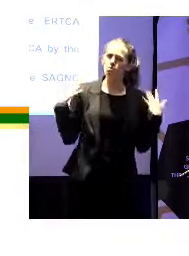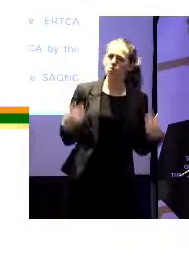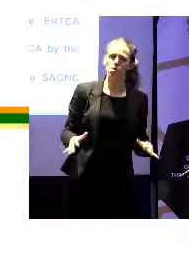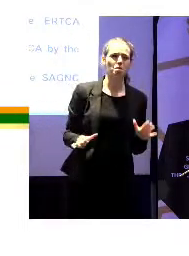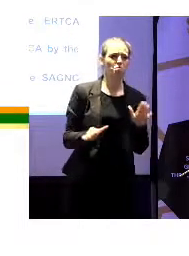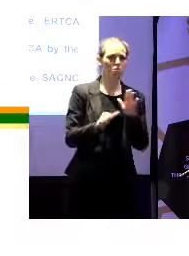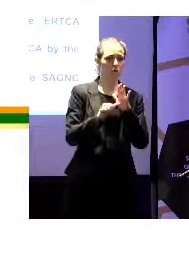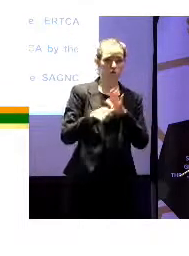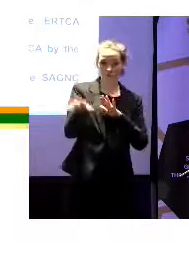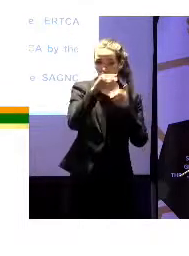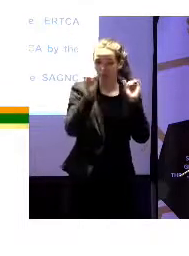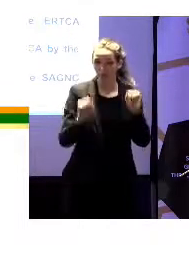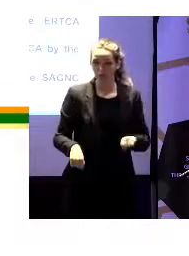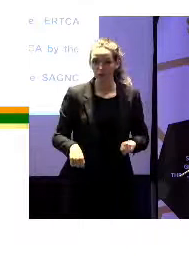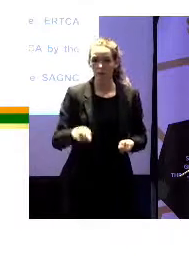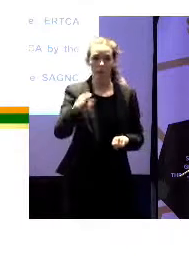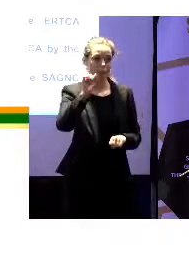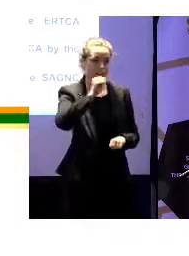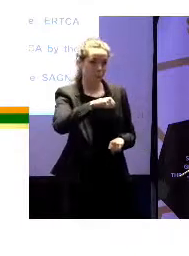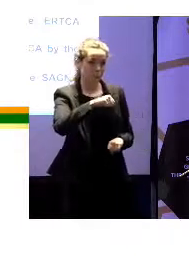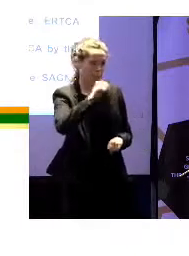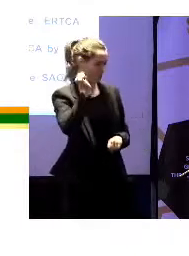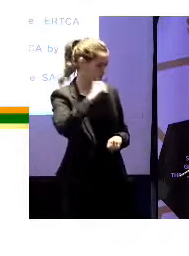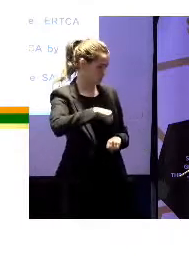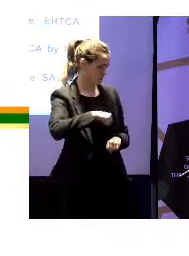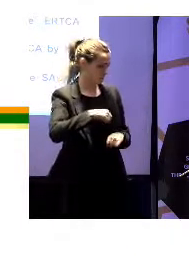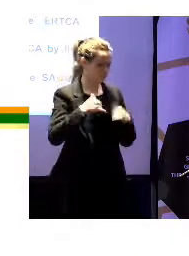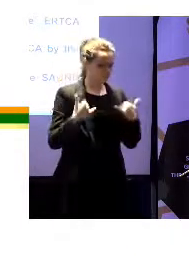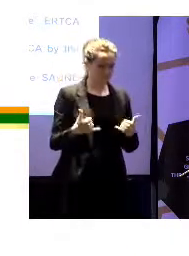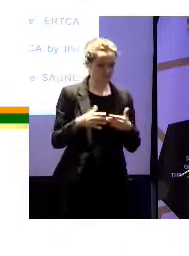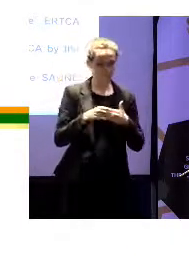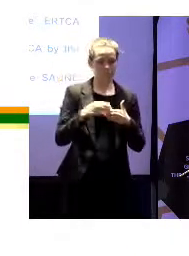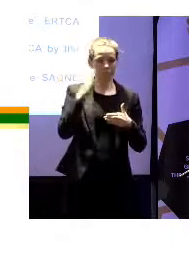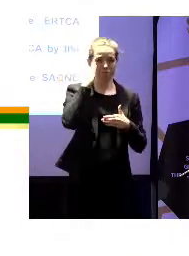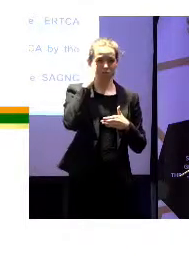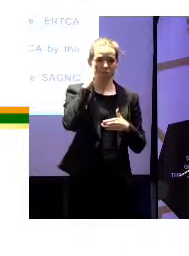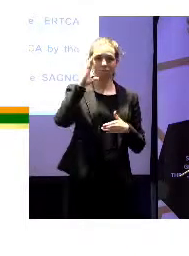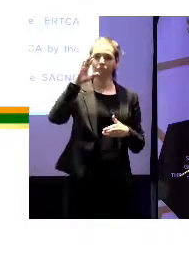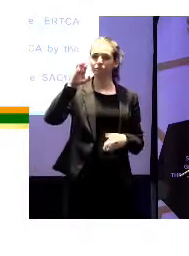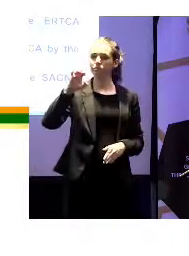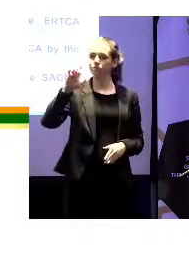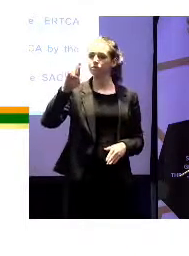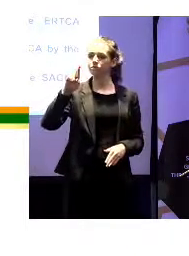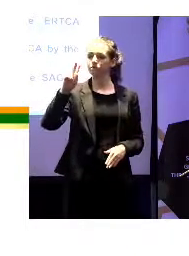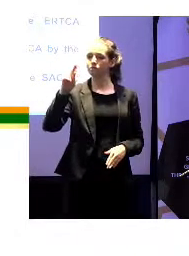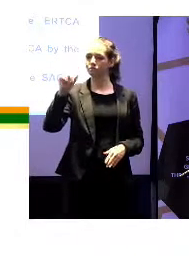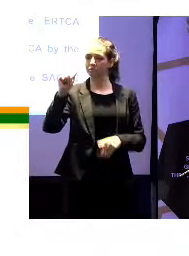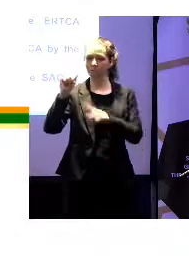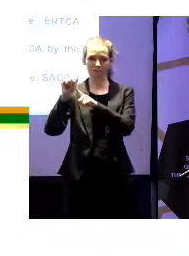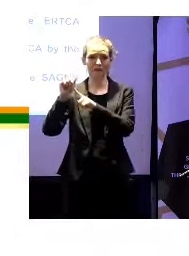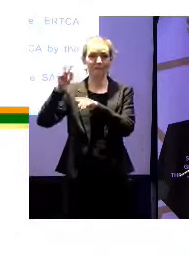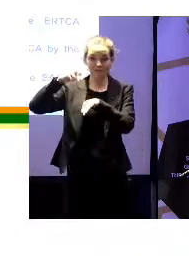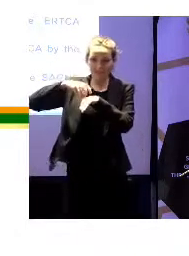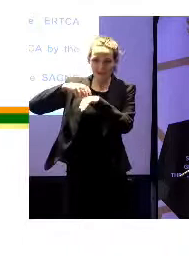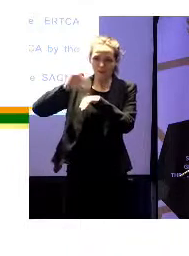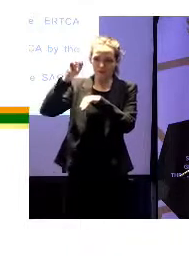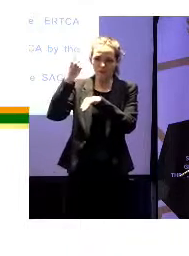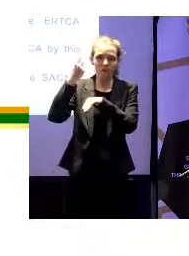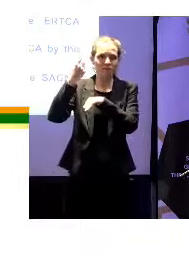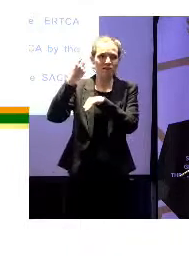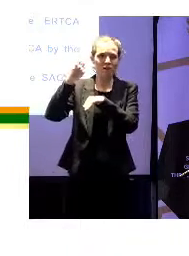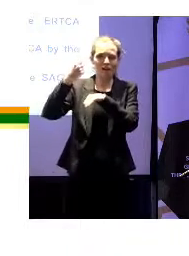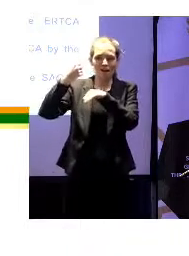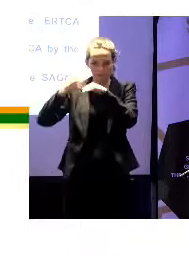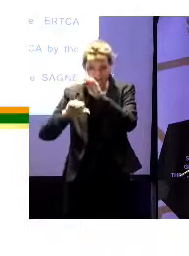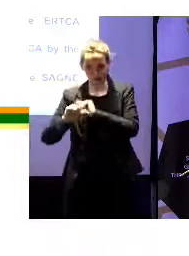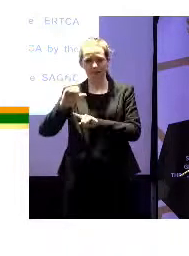yes, and current members. Without ERCA, there would be no SAGNC.